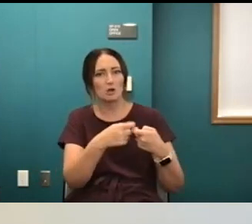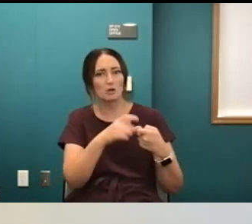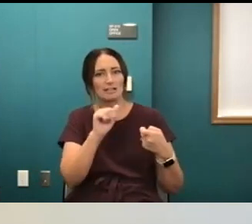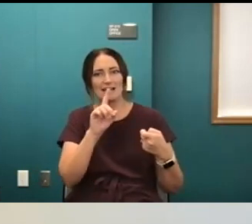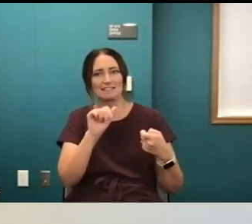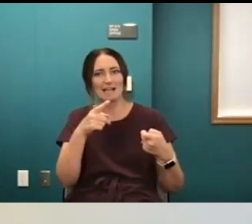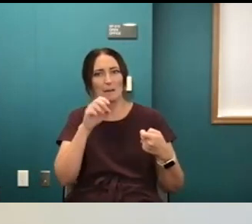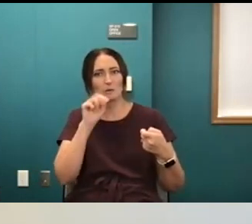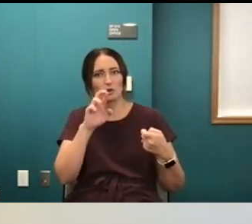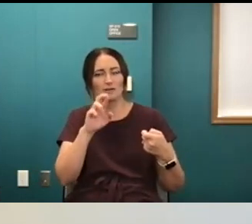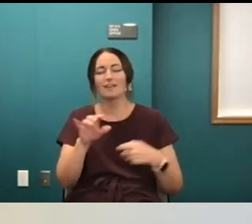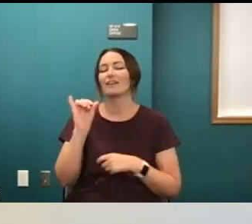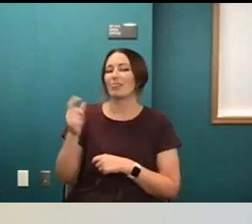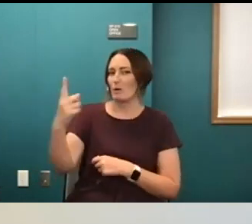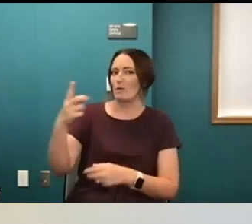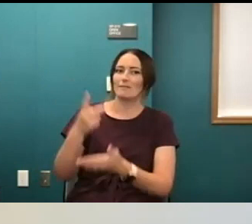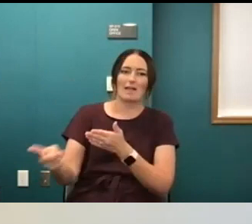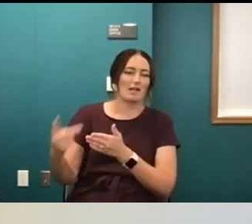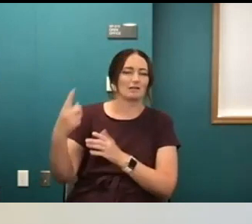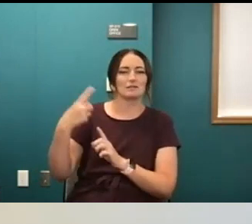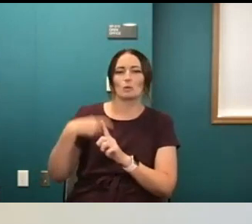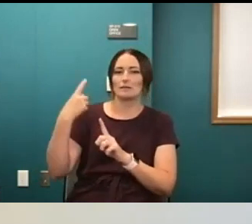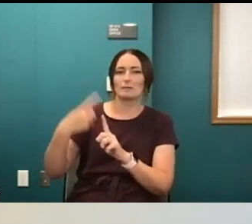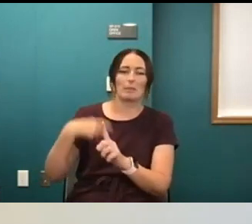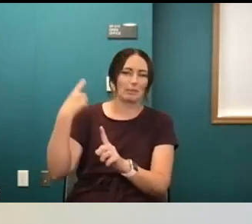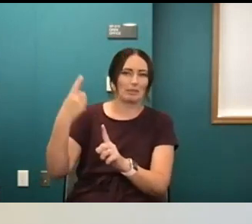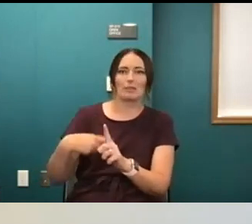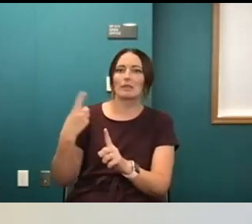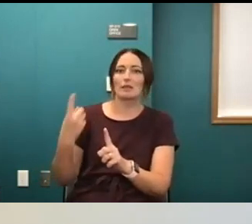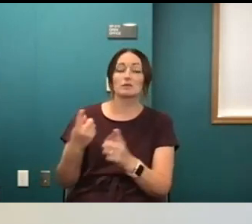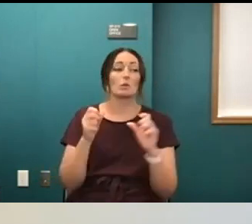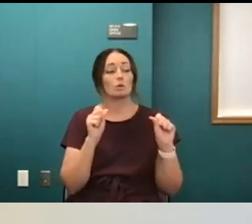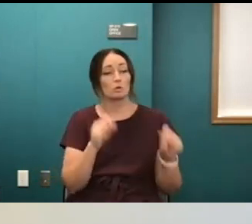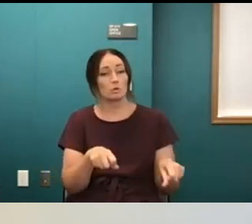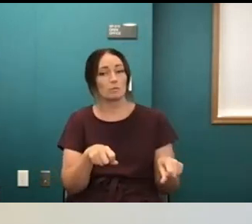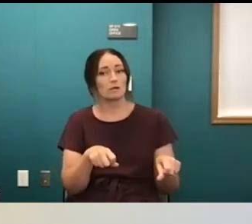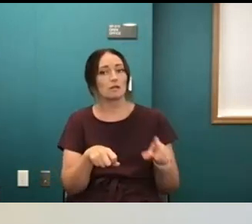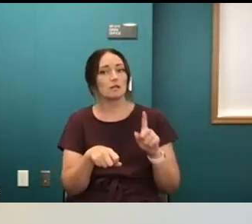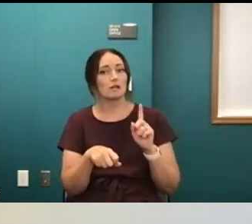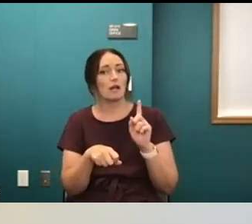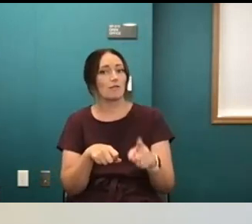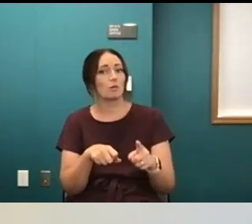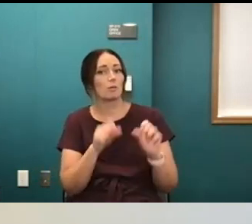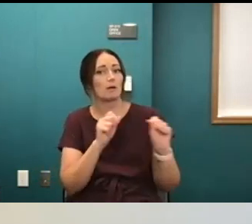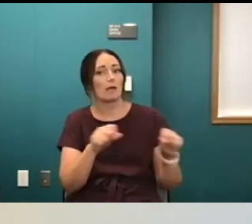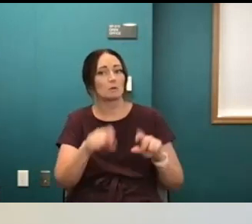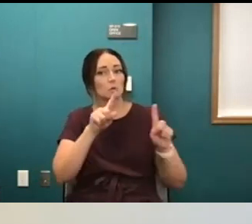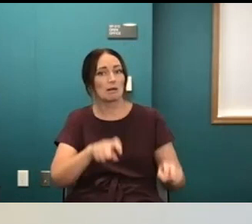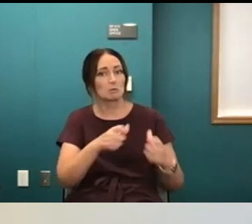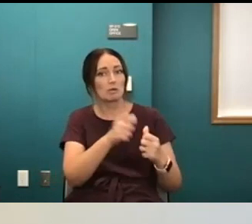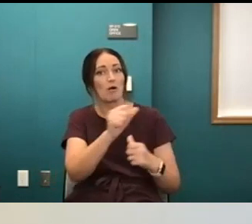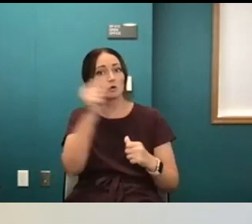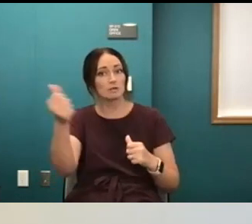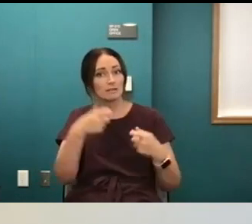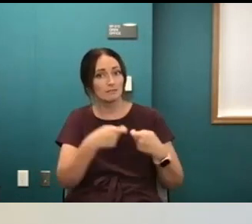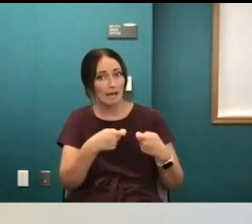month. Okay. So it could very well be. Now, have you been able to test with an alternative battery